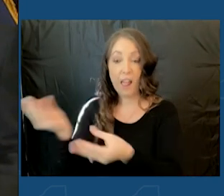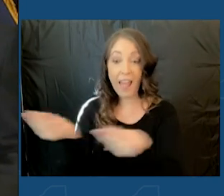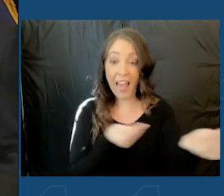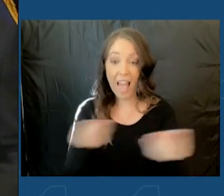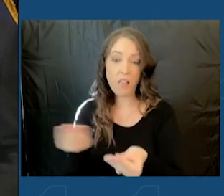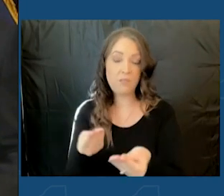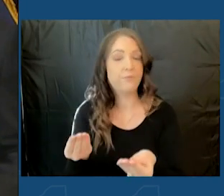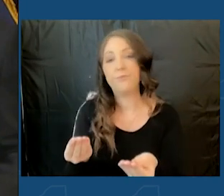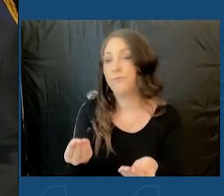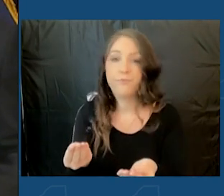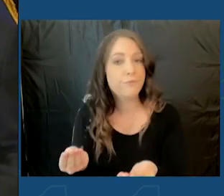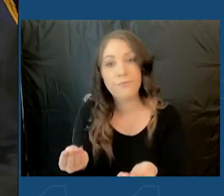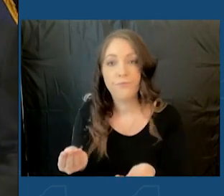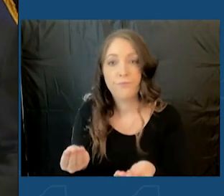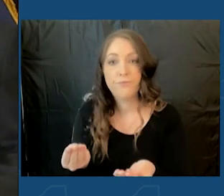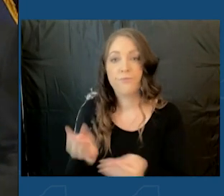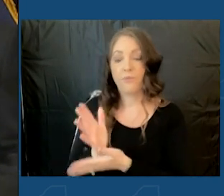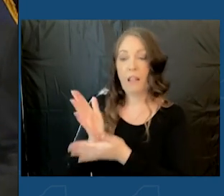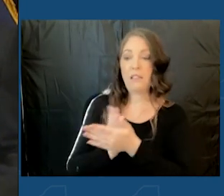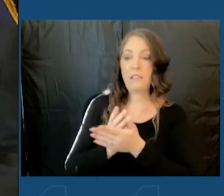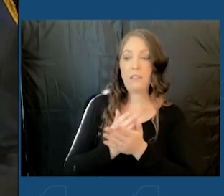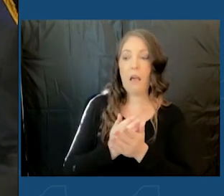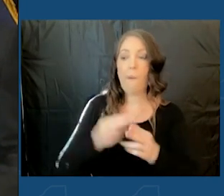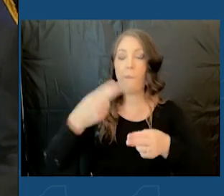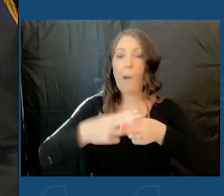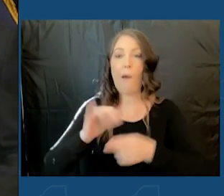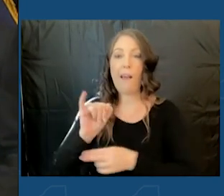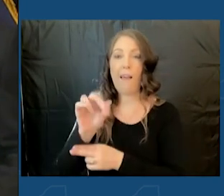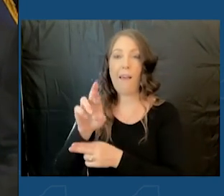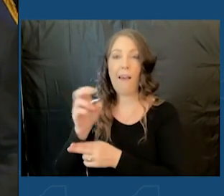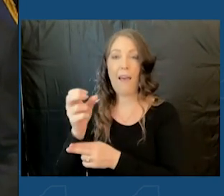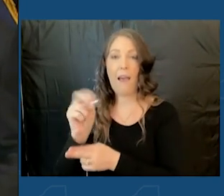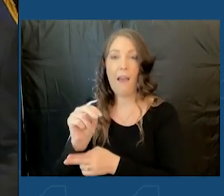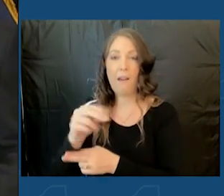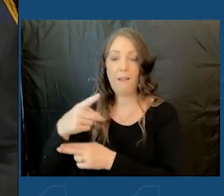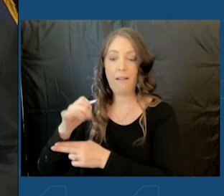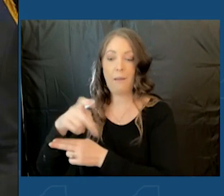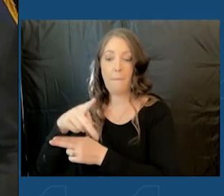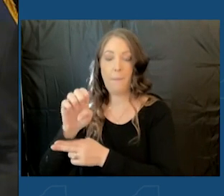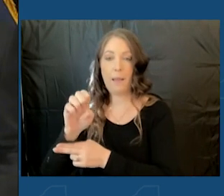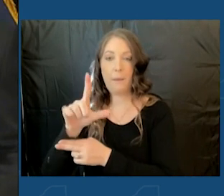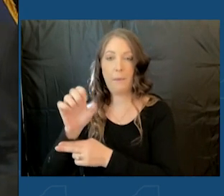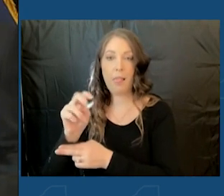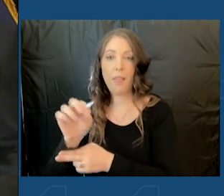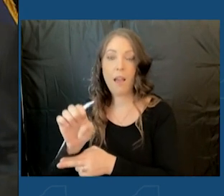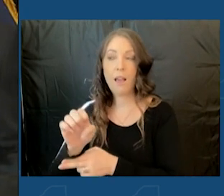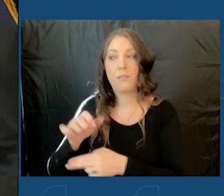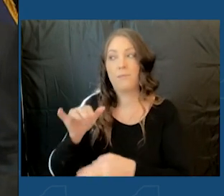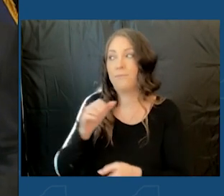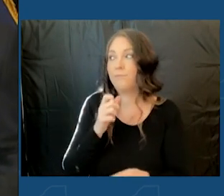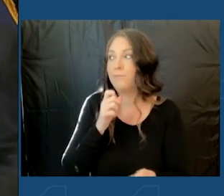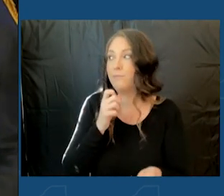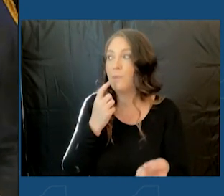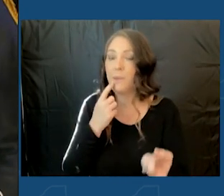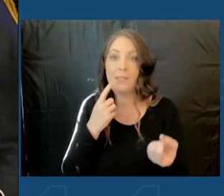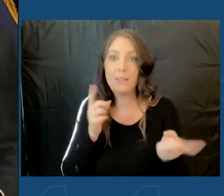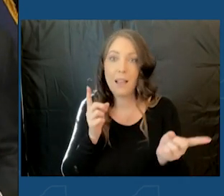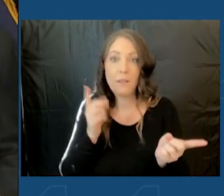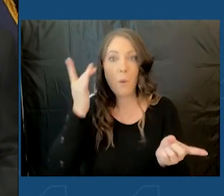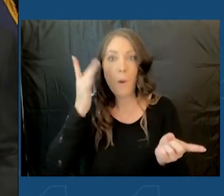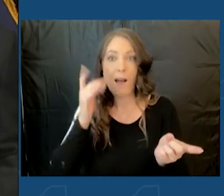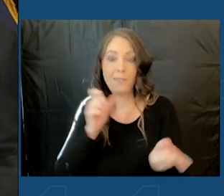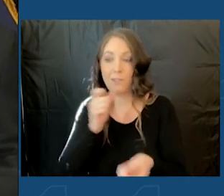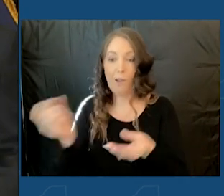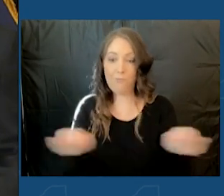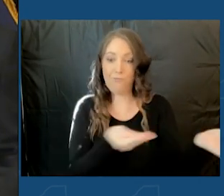some call it the iron pipeline of bringing illegal guns in, was being successful because we didn't share data. So I